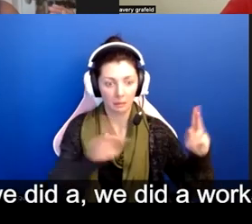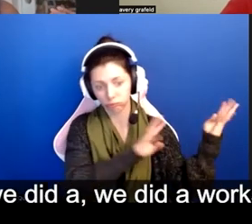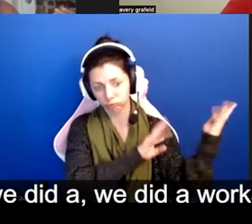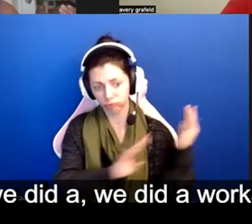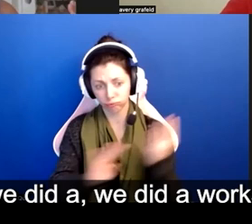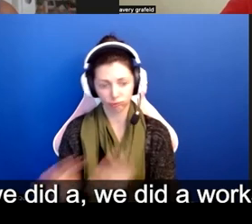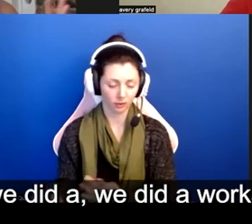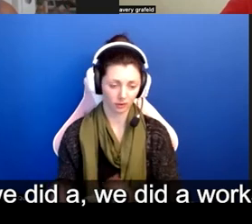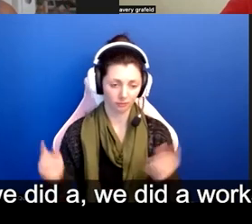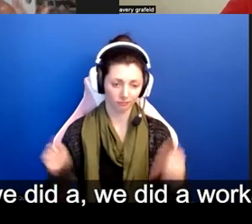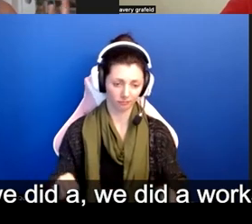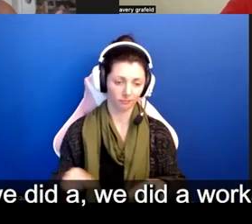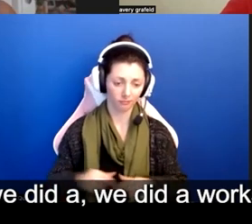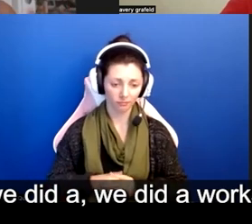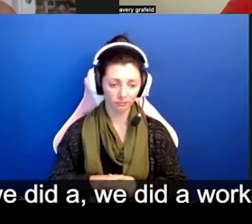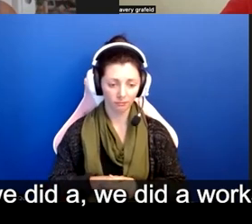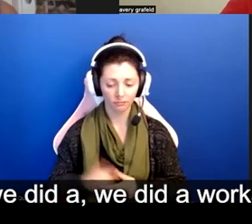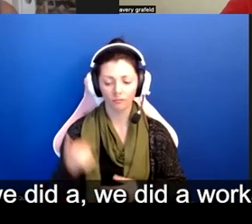did a